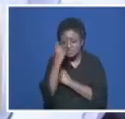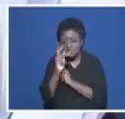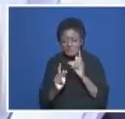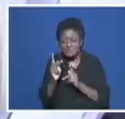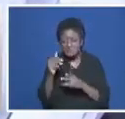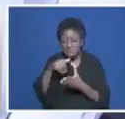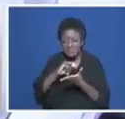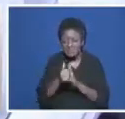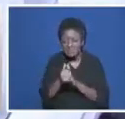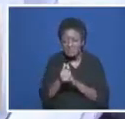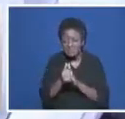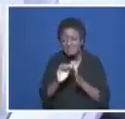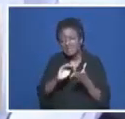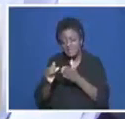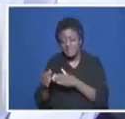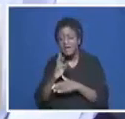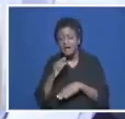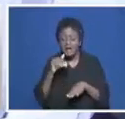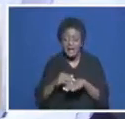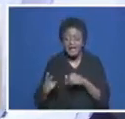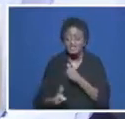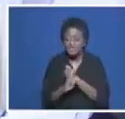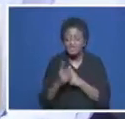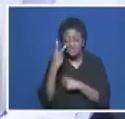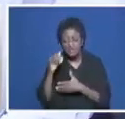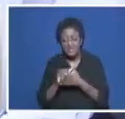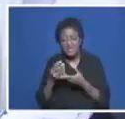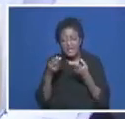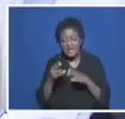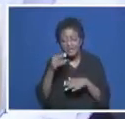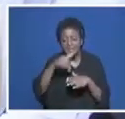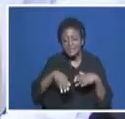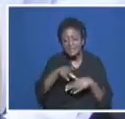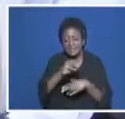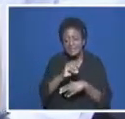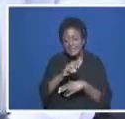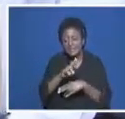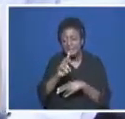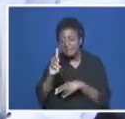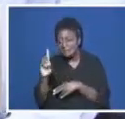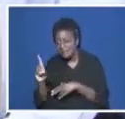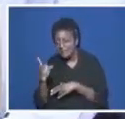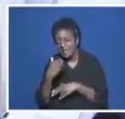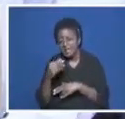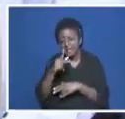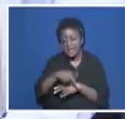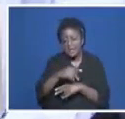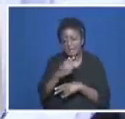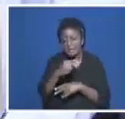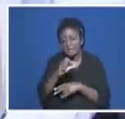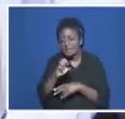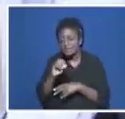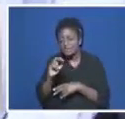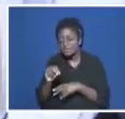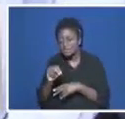are at risk. We saw what happened in the mud. We saw what happened in Pigeon Pea. We